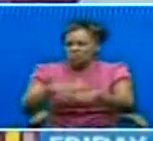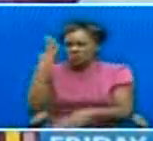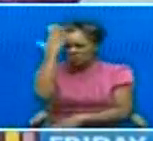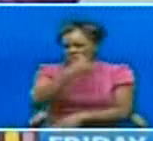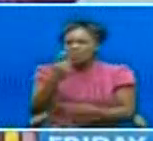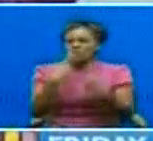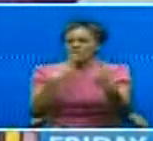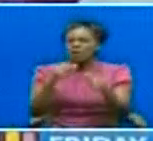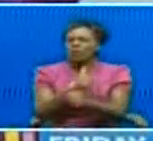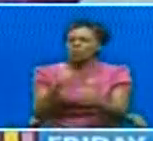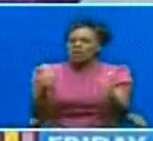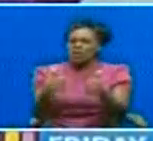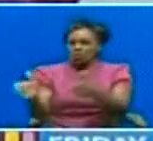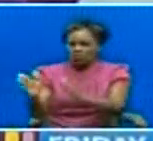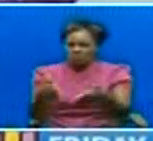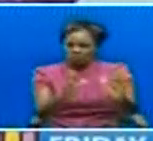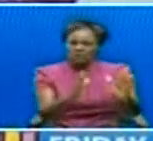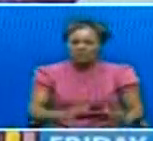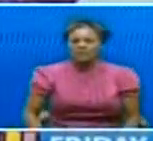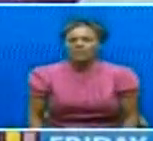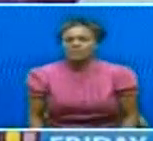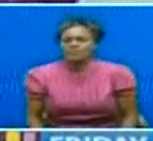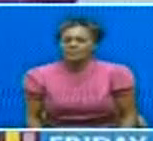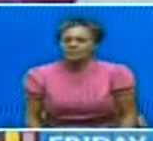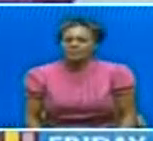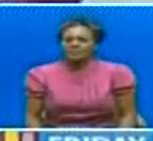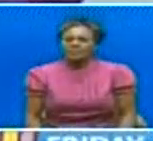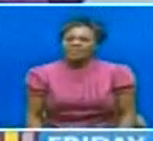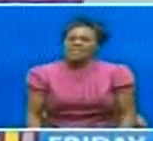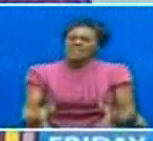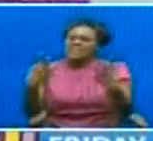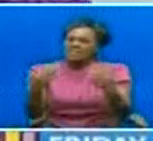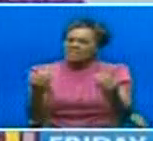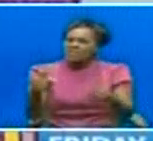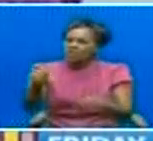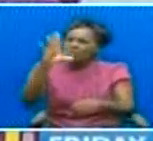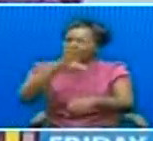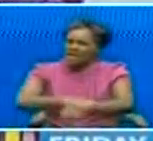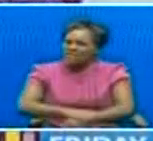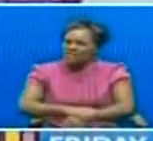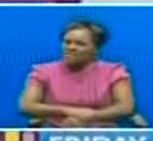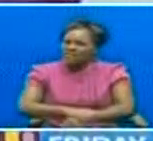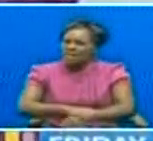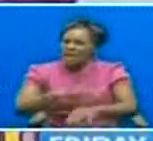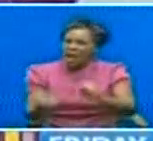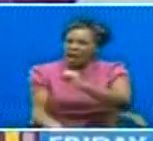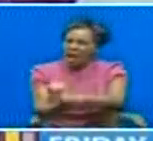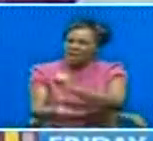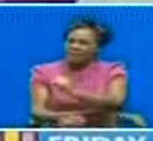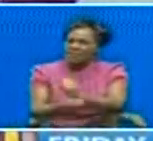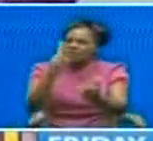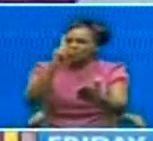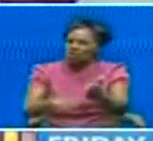very well, has all these opportunities. I mean, was it a case of everything was given to you? I mean, what advice can you give to young